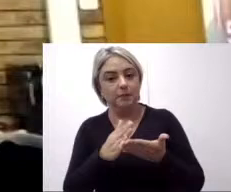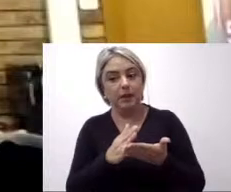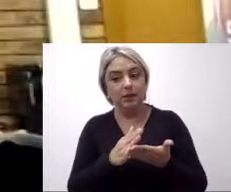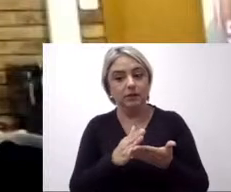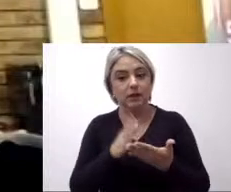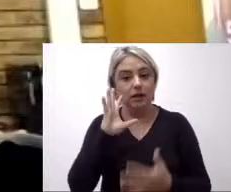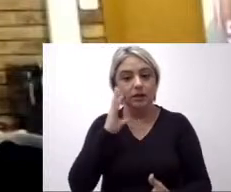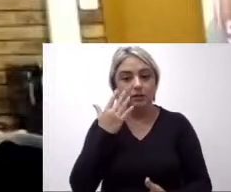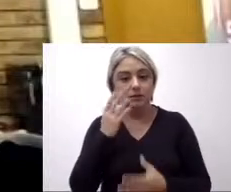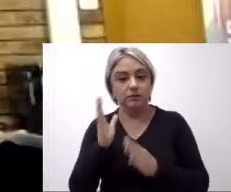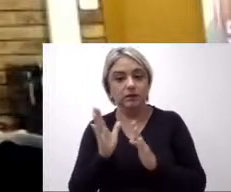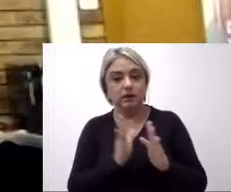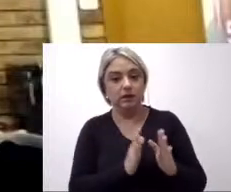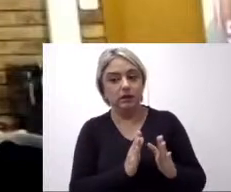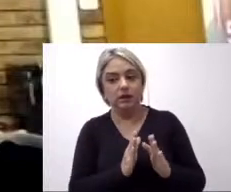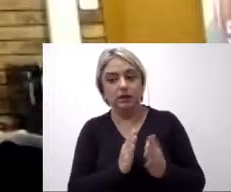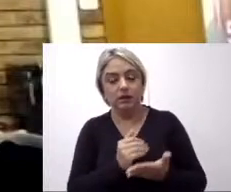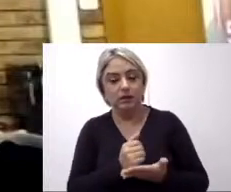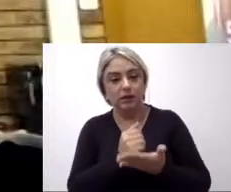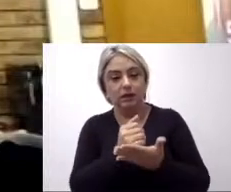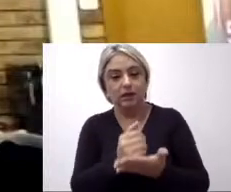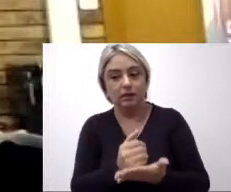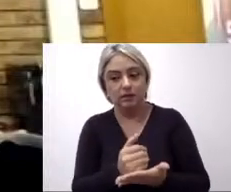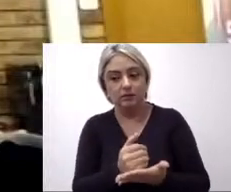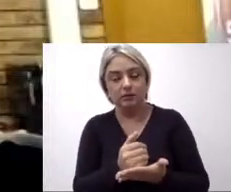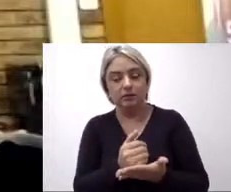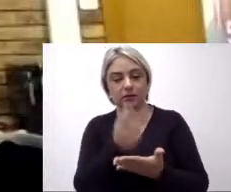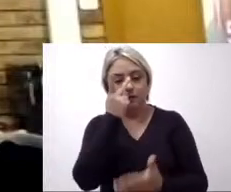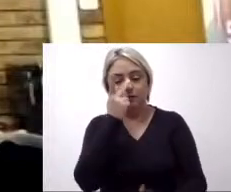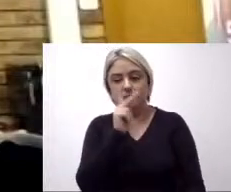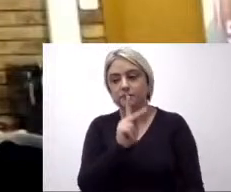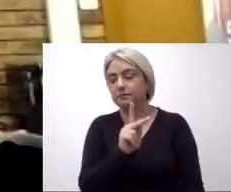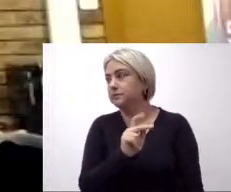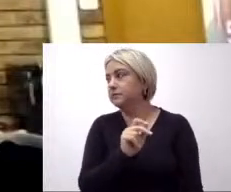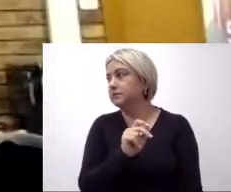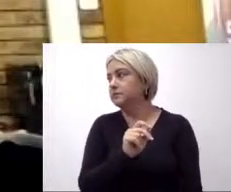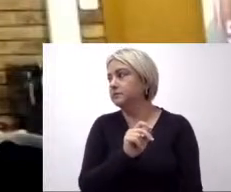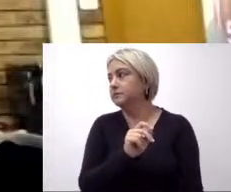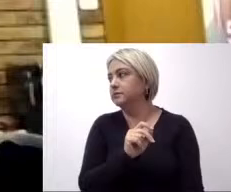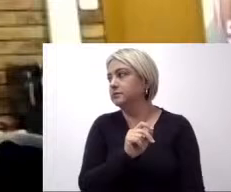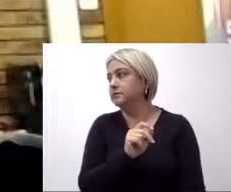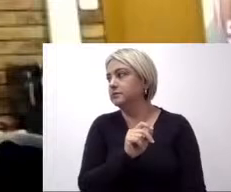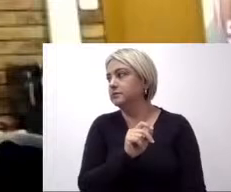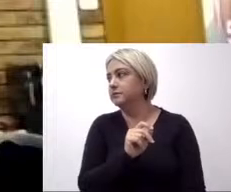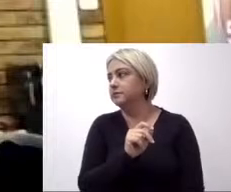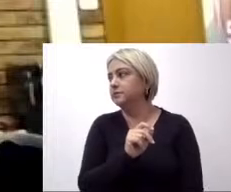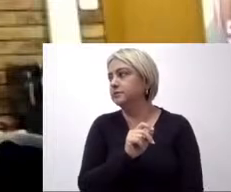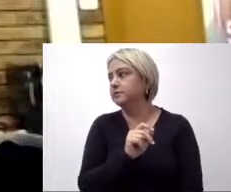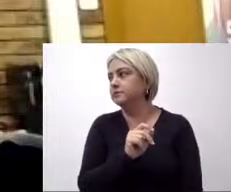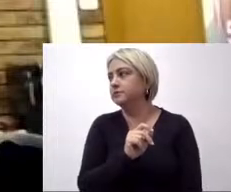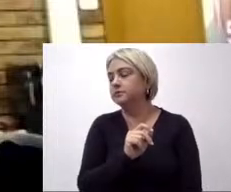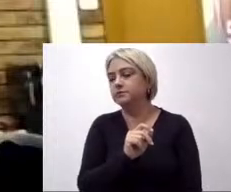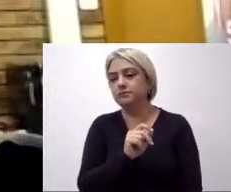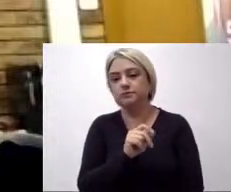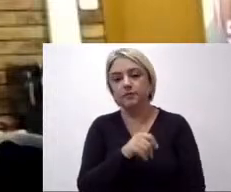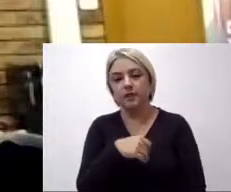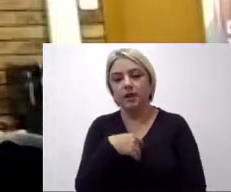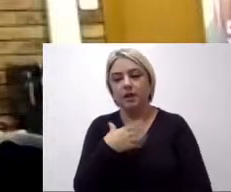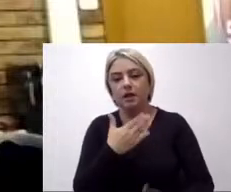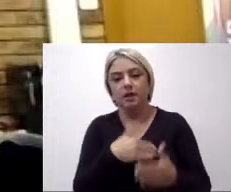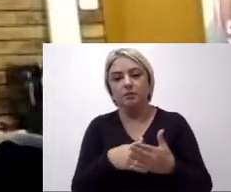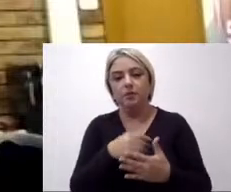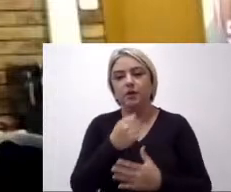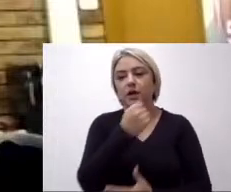changed to go beyond all the resistance and the critics they